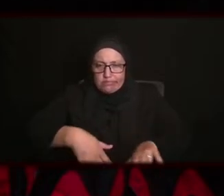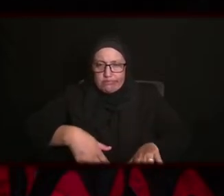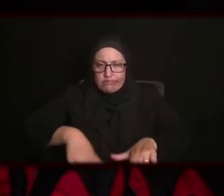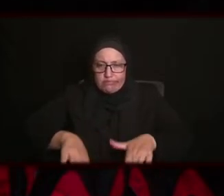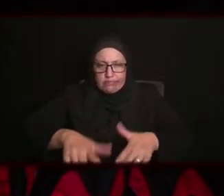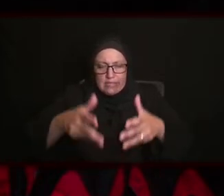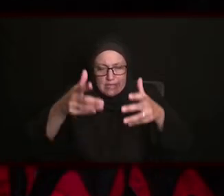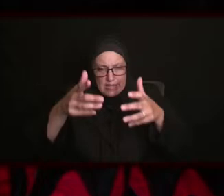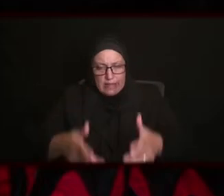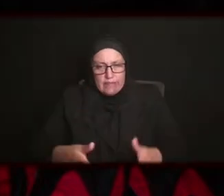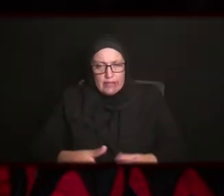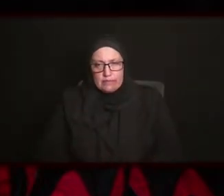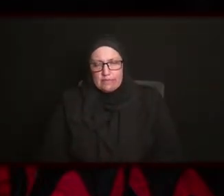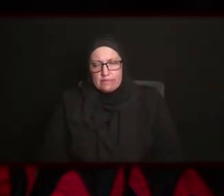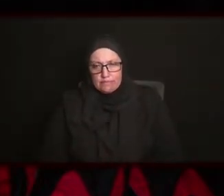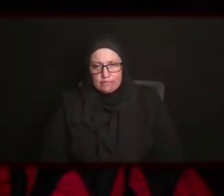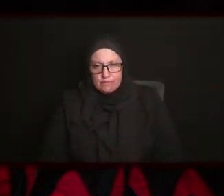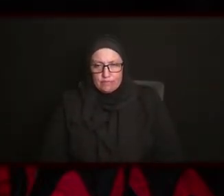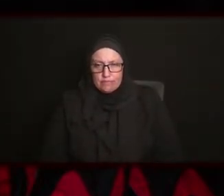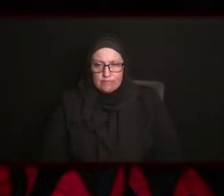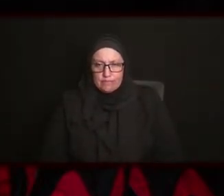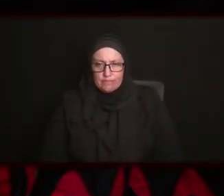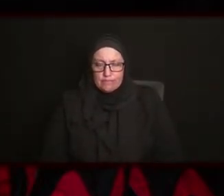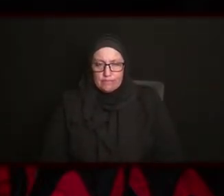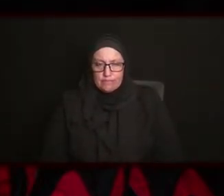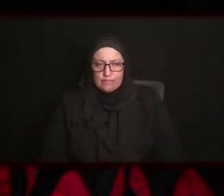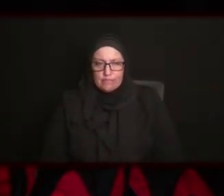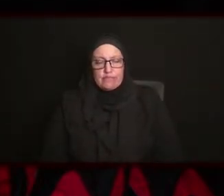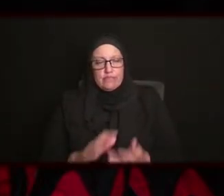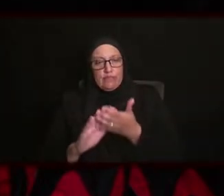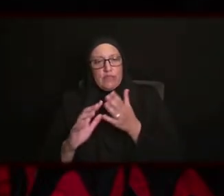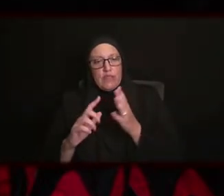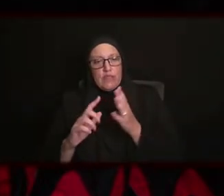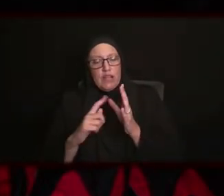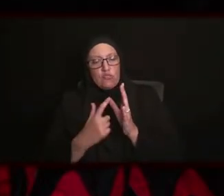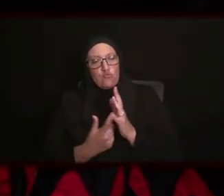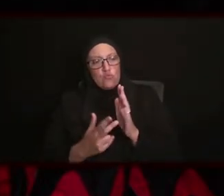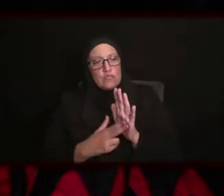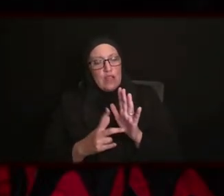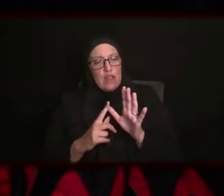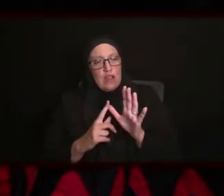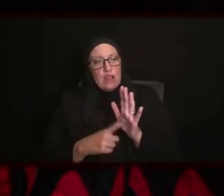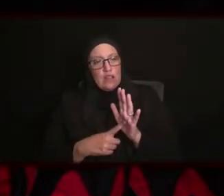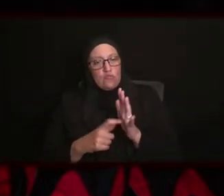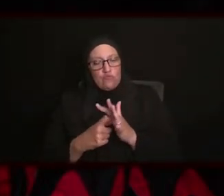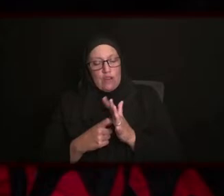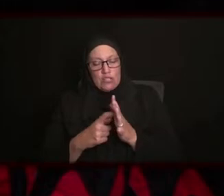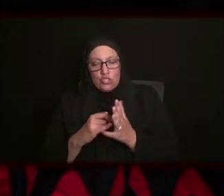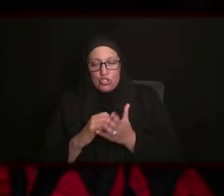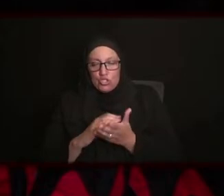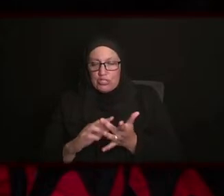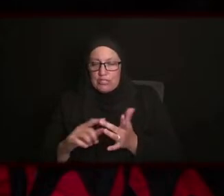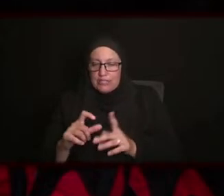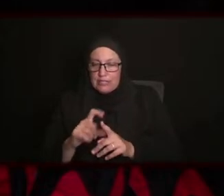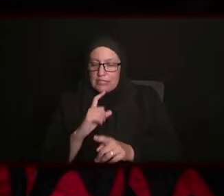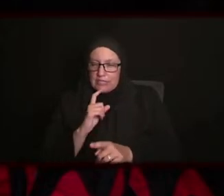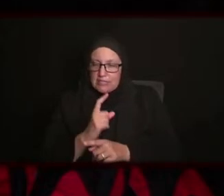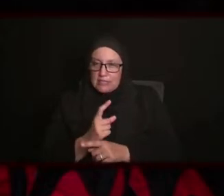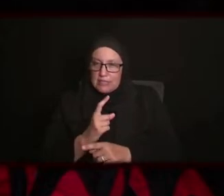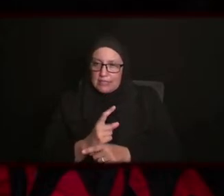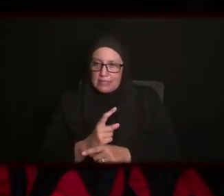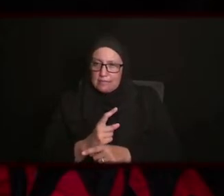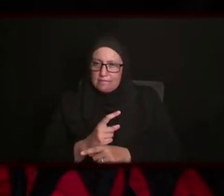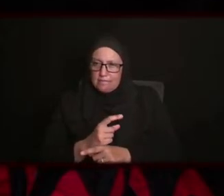prison. Then what does Harun al-Rashid do, Al-La'in? He says, he takes the body of